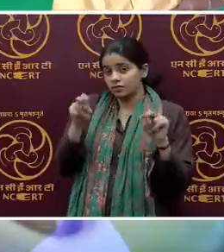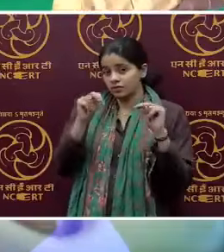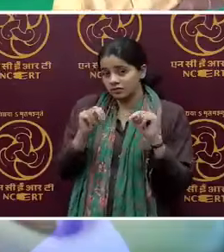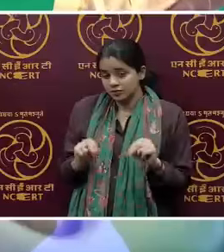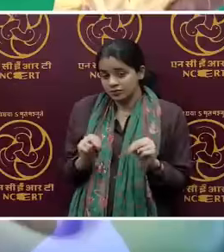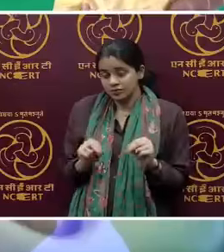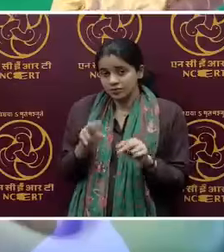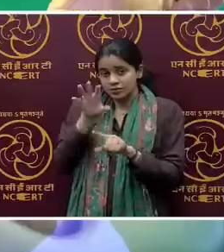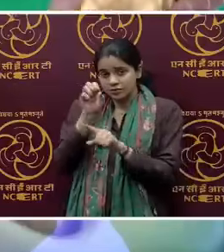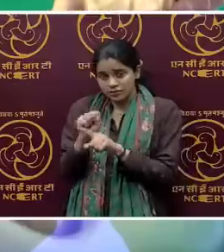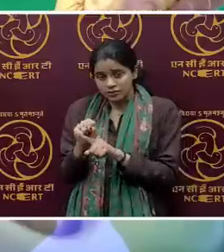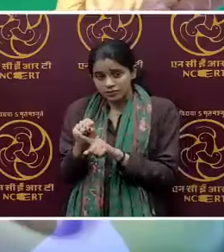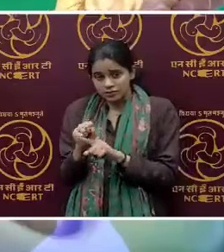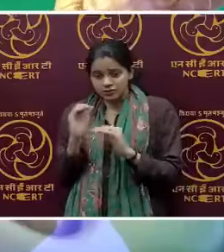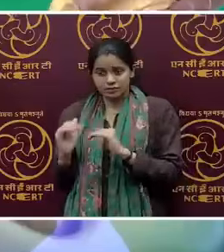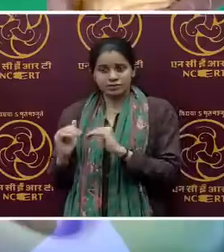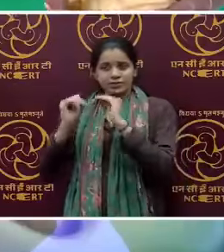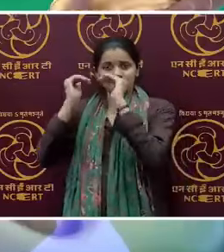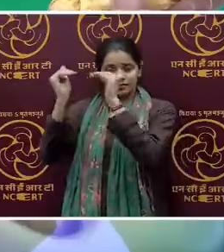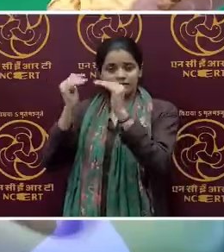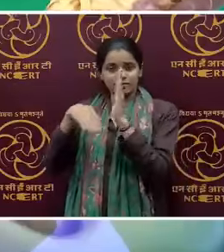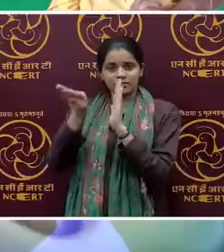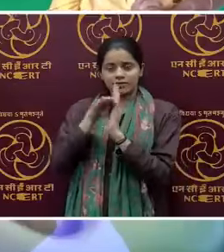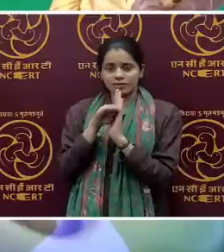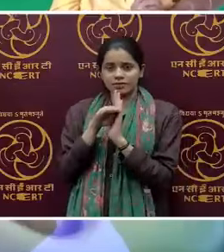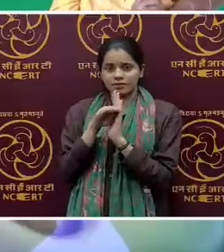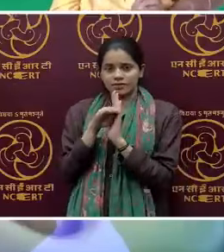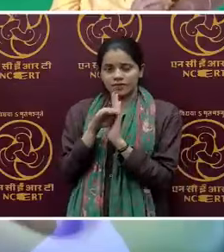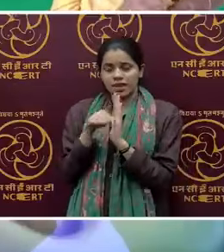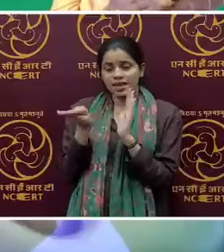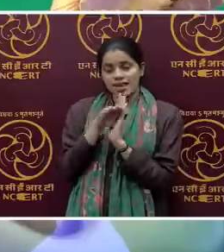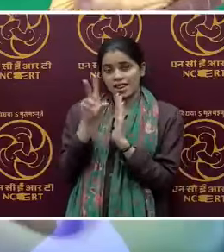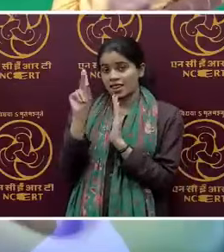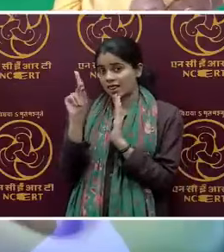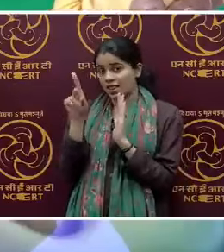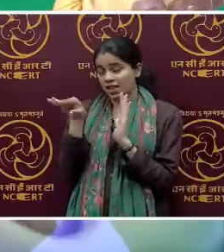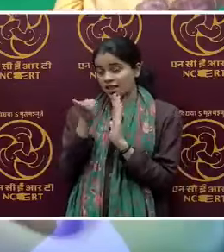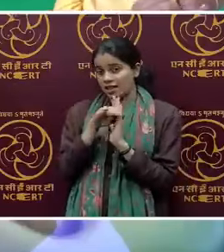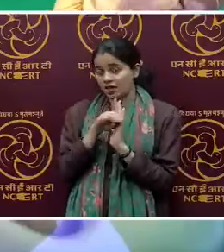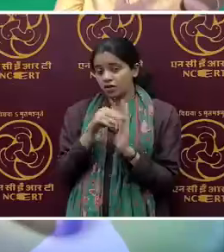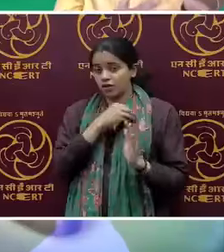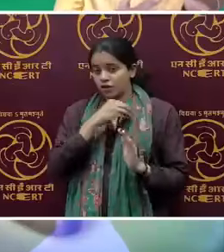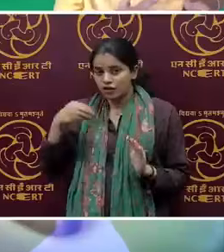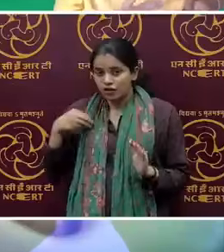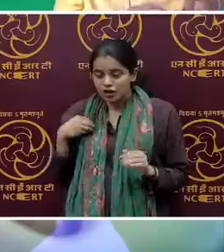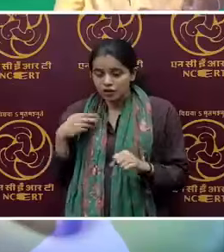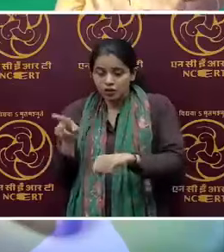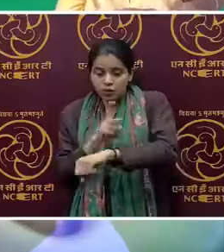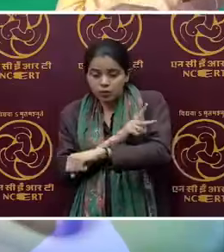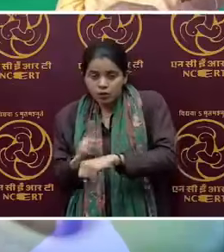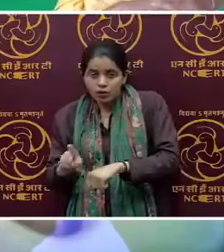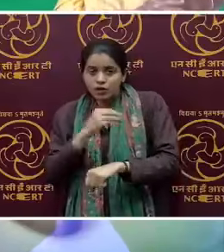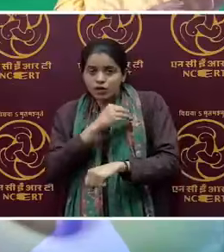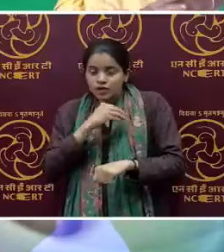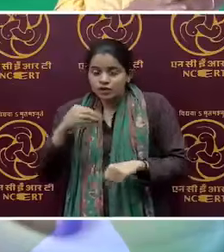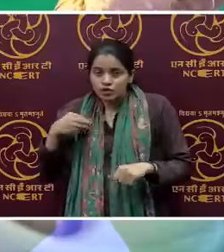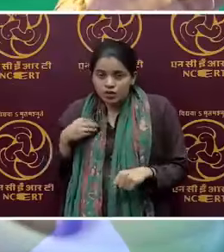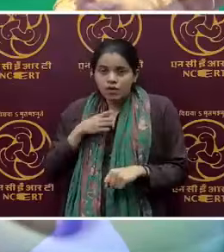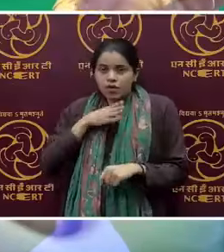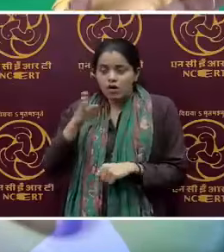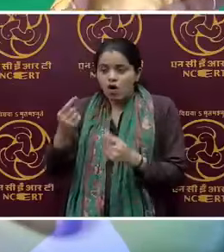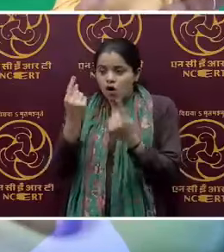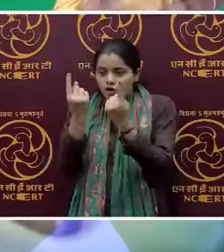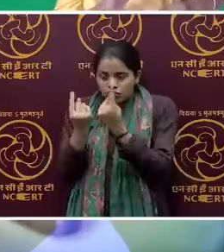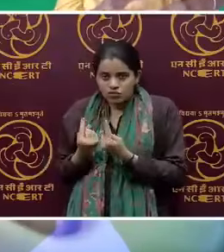be referred to the higher level. That is the second level of clinical or a professional doctor who would be doing the